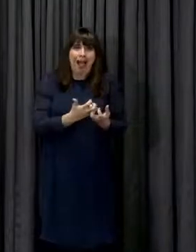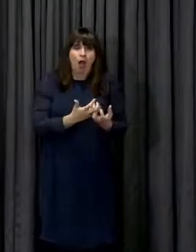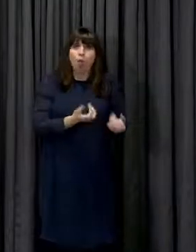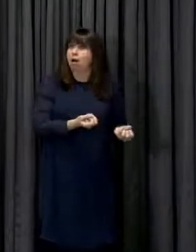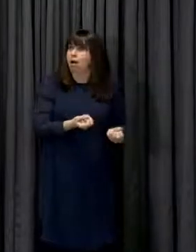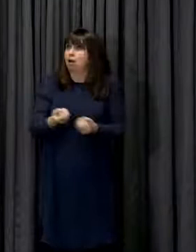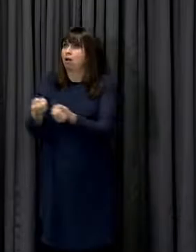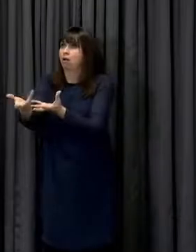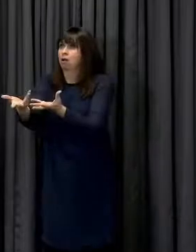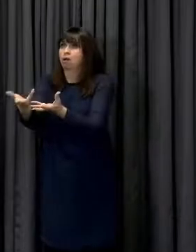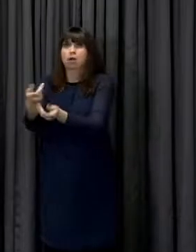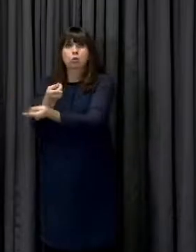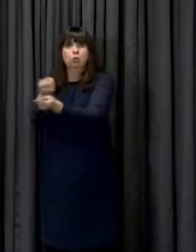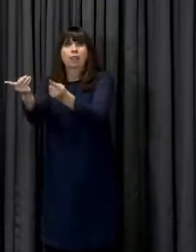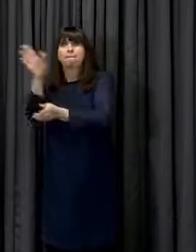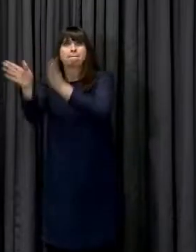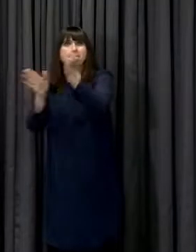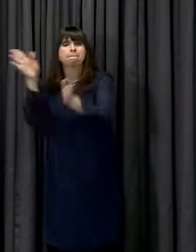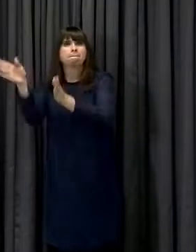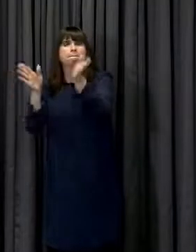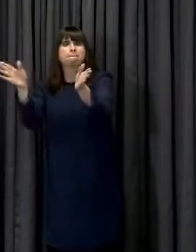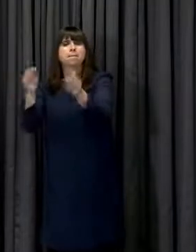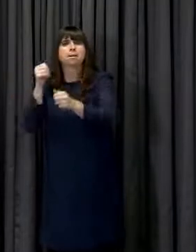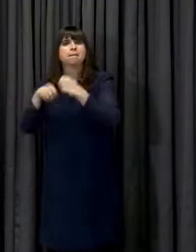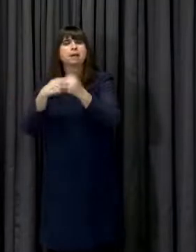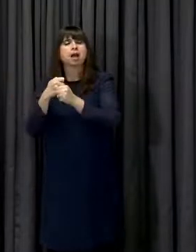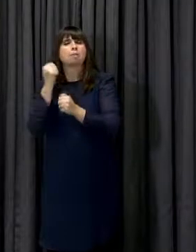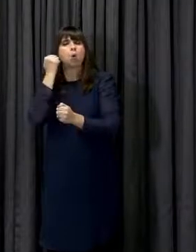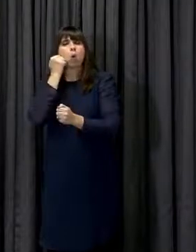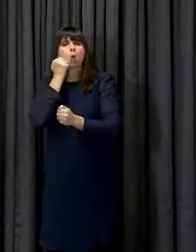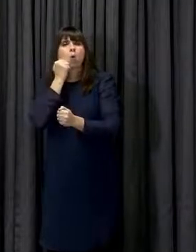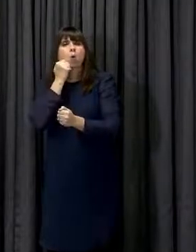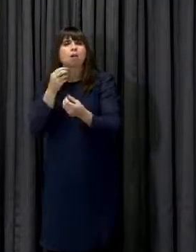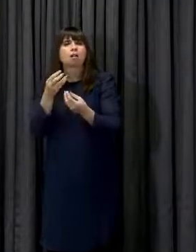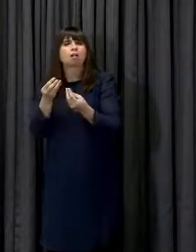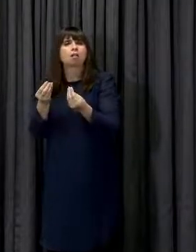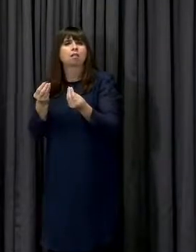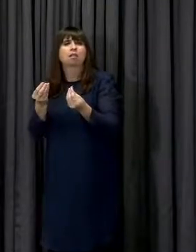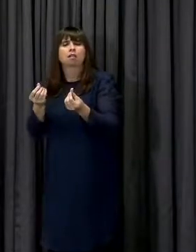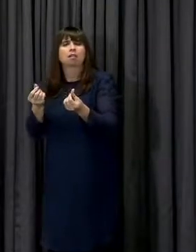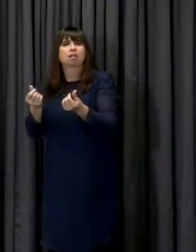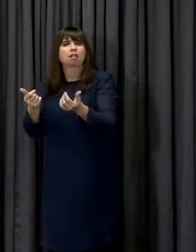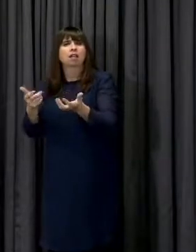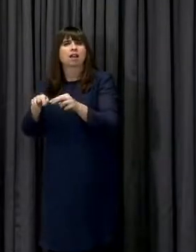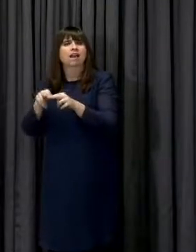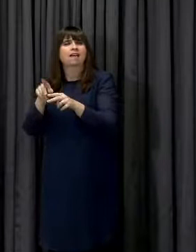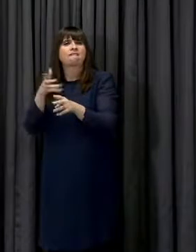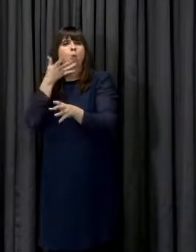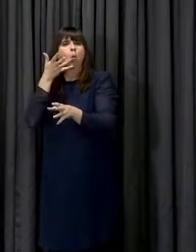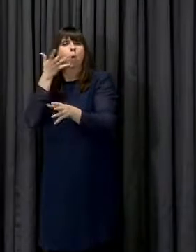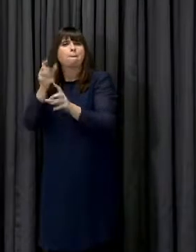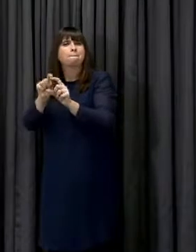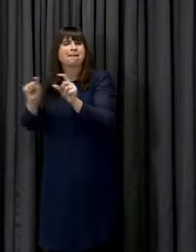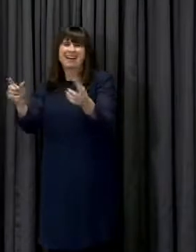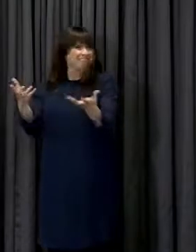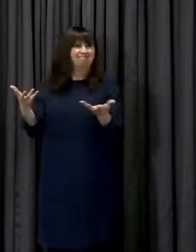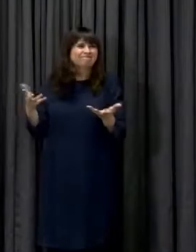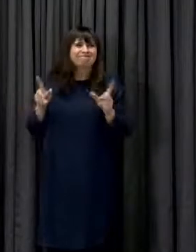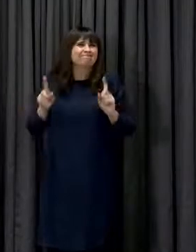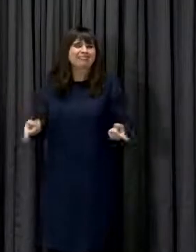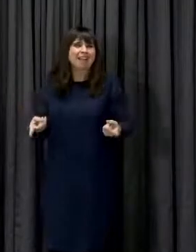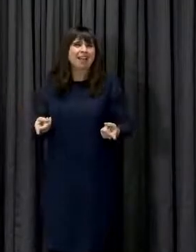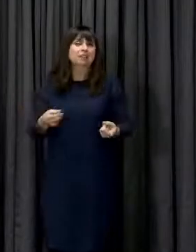is a deliberate process they should have some trust and faith in. I think the great majority of people will be queuing up to